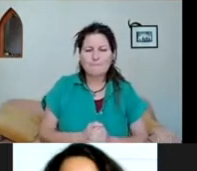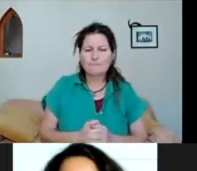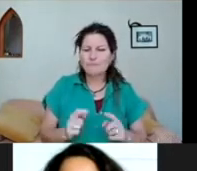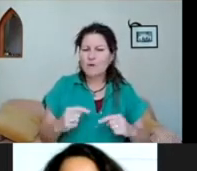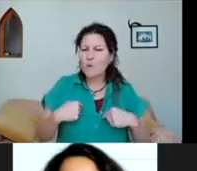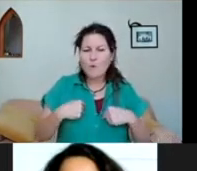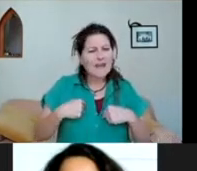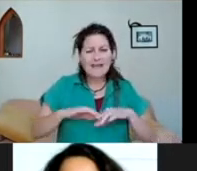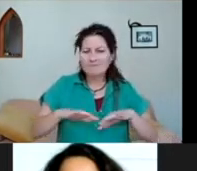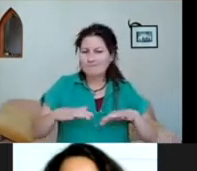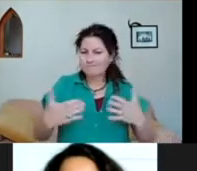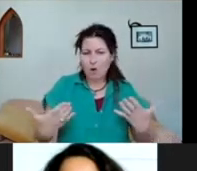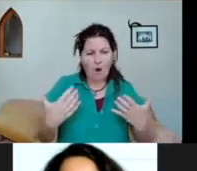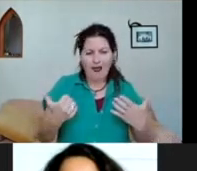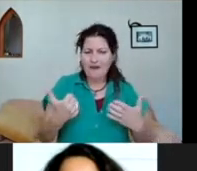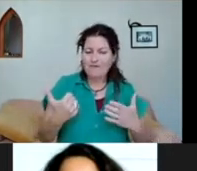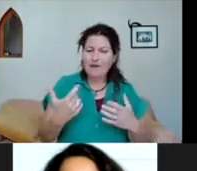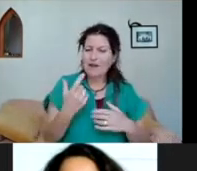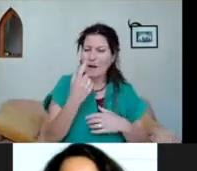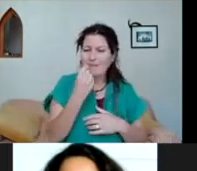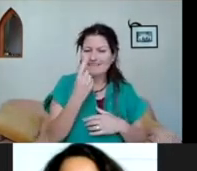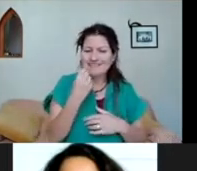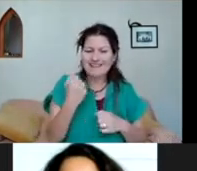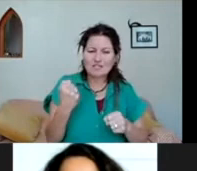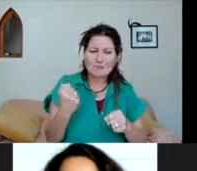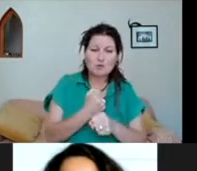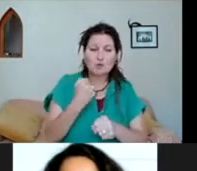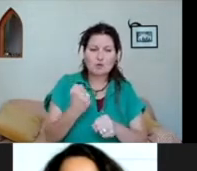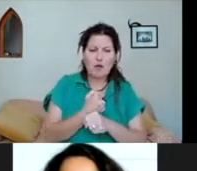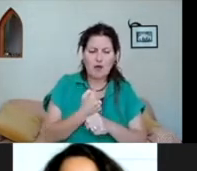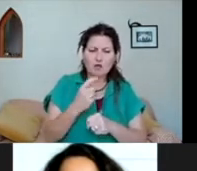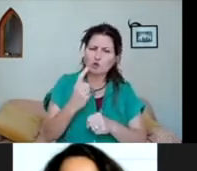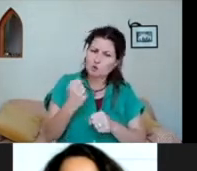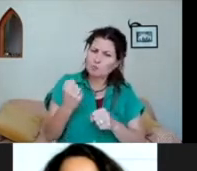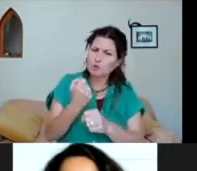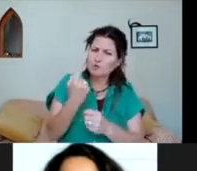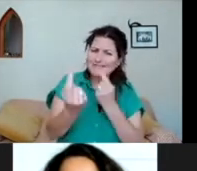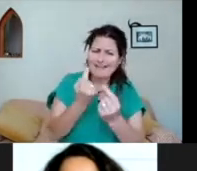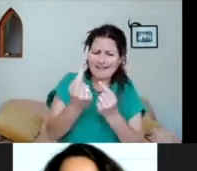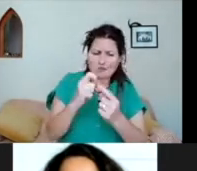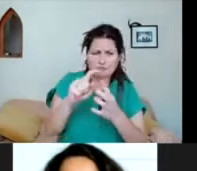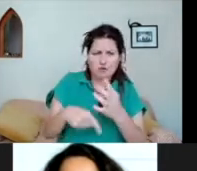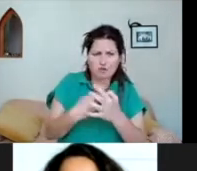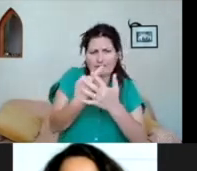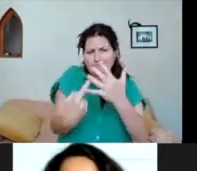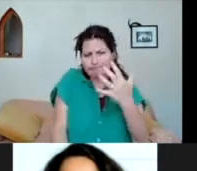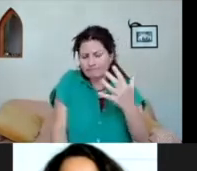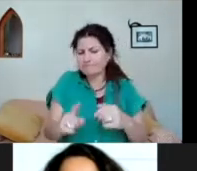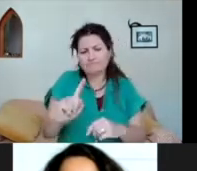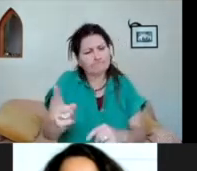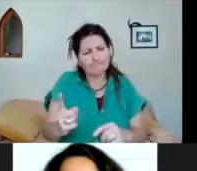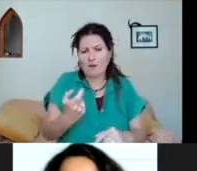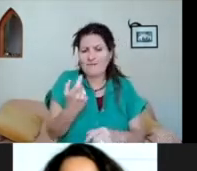producing capacity to produce each individual project, but we would be